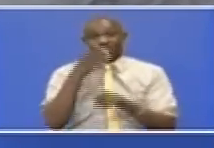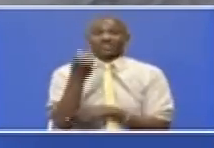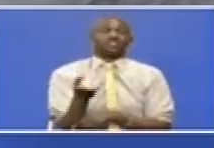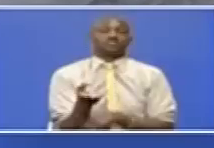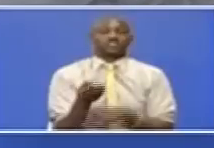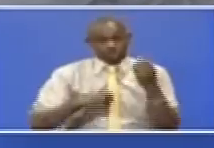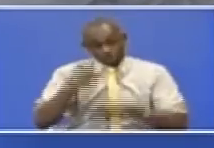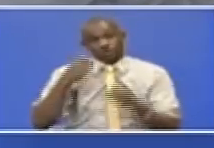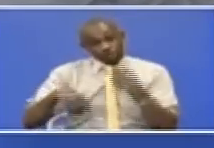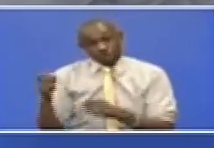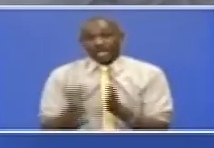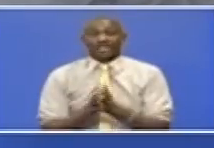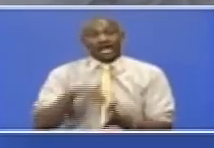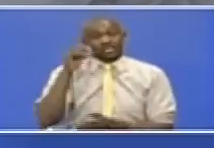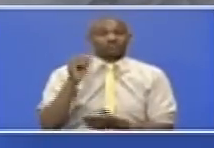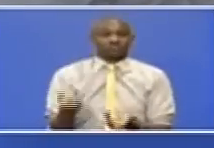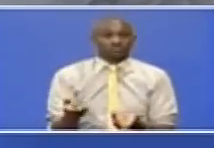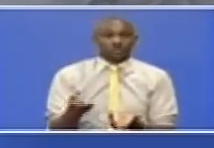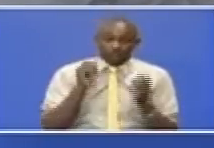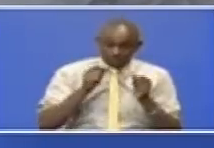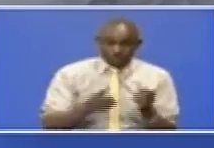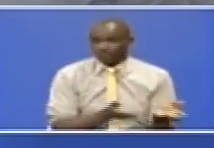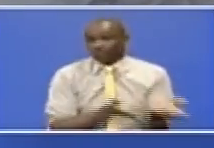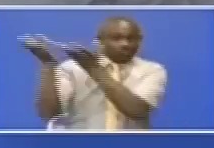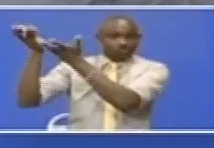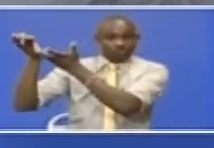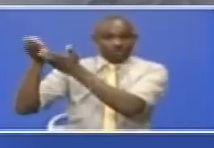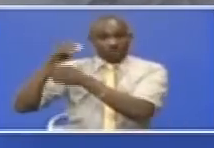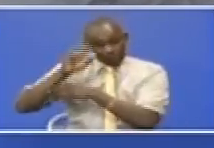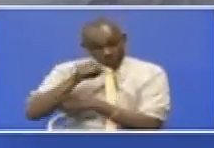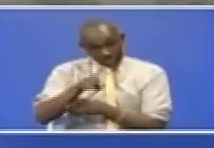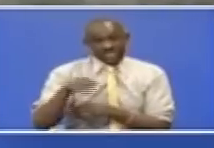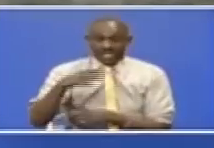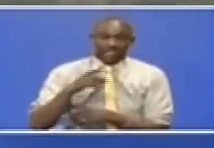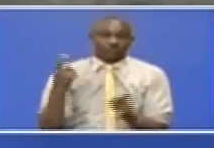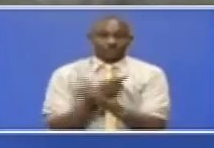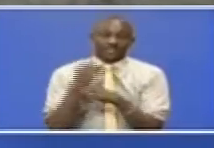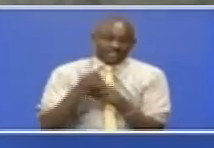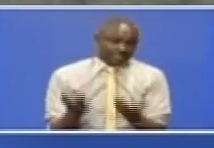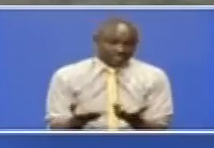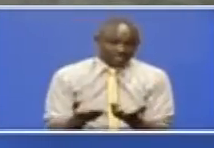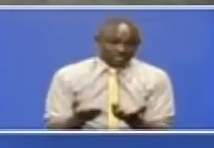slaughterhouse. We get more value, or they can be exported from the quarantine station. So